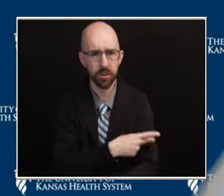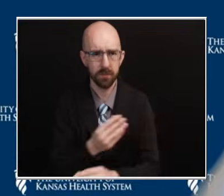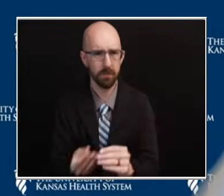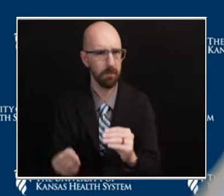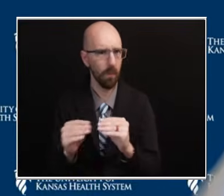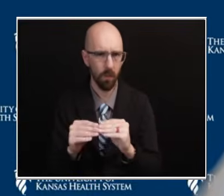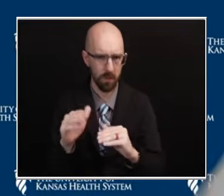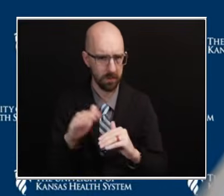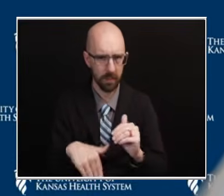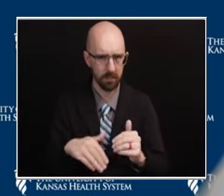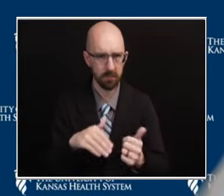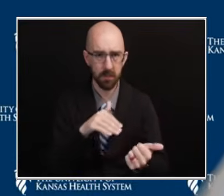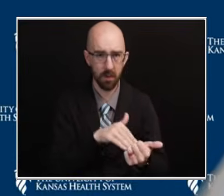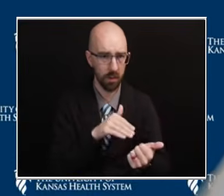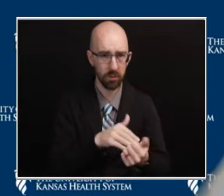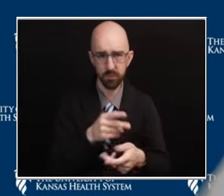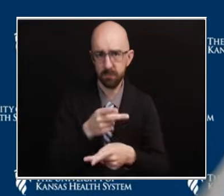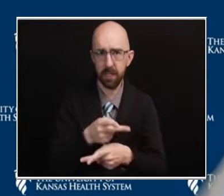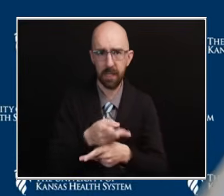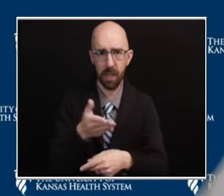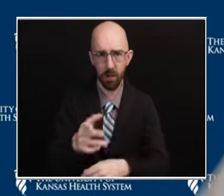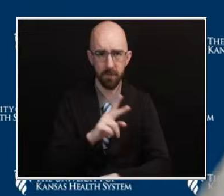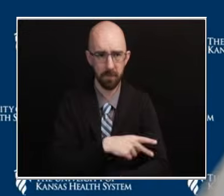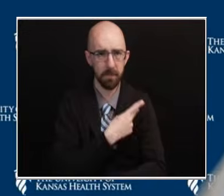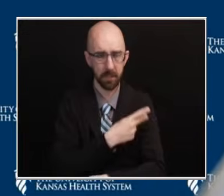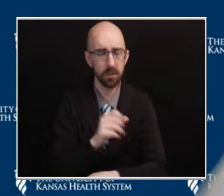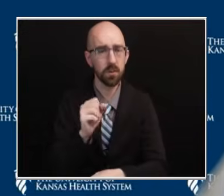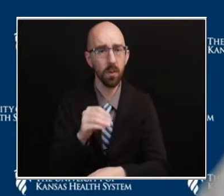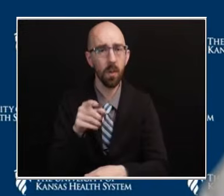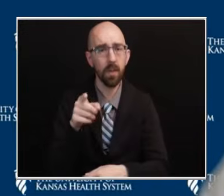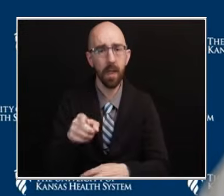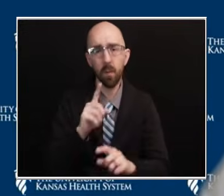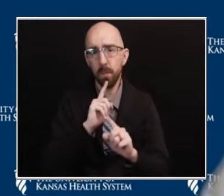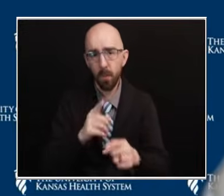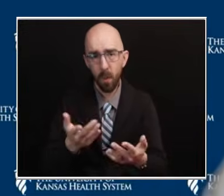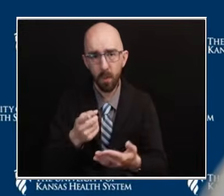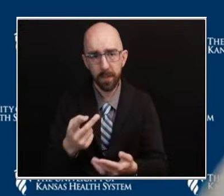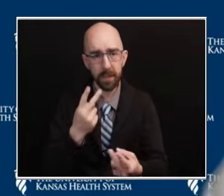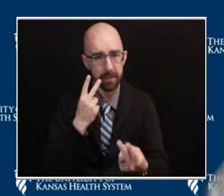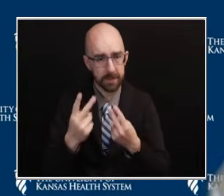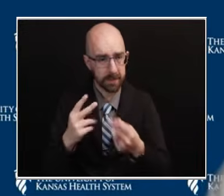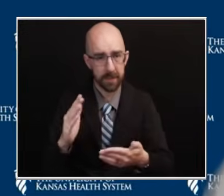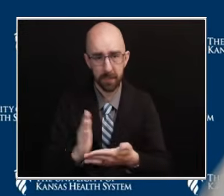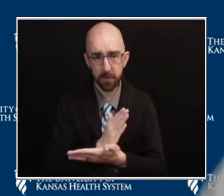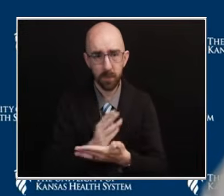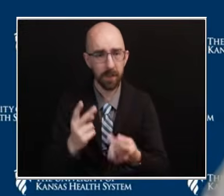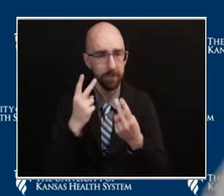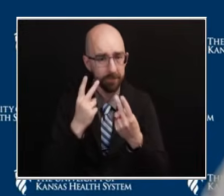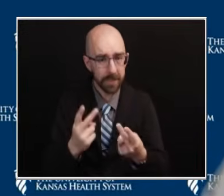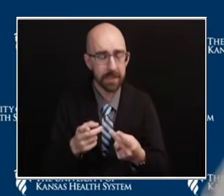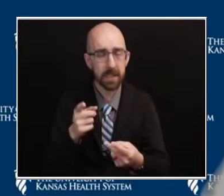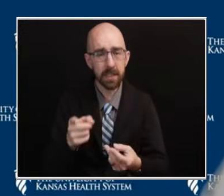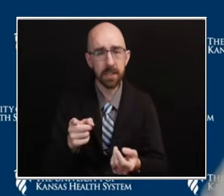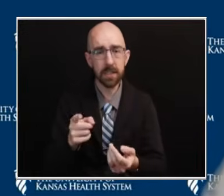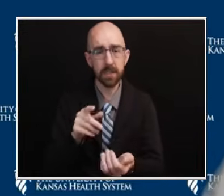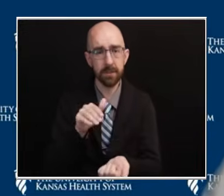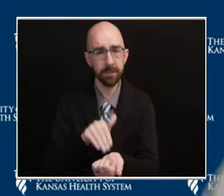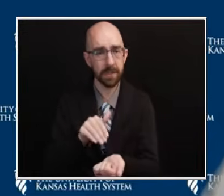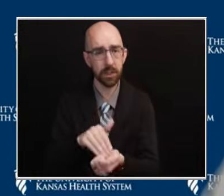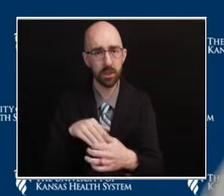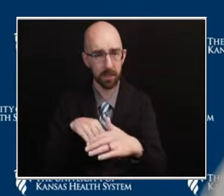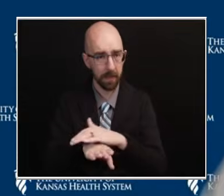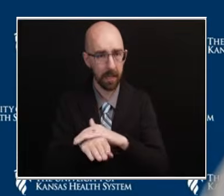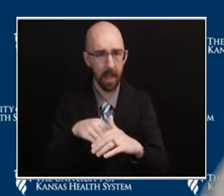more than the physicians taking care of the patient. And so their report of what they're seeing in between those visits as the physicians are coming in and out is